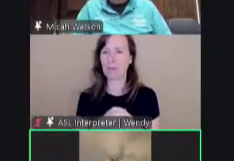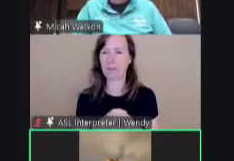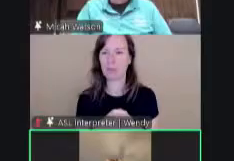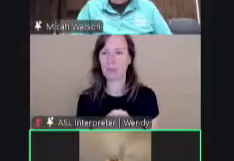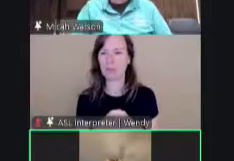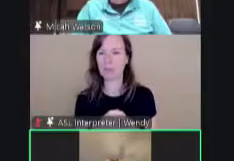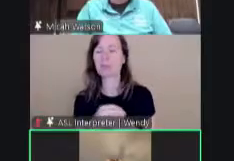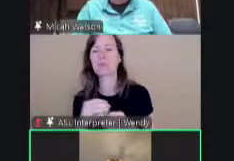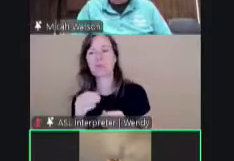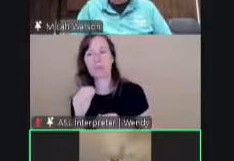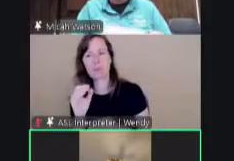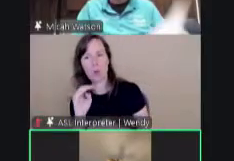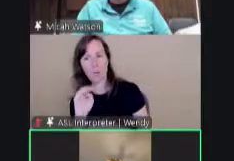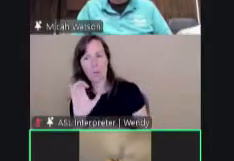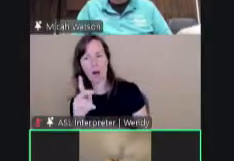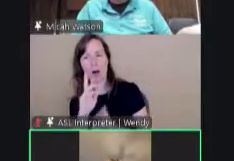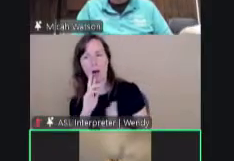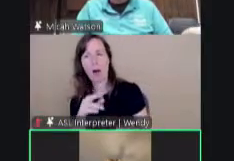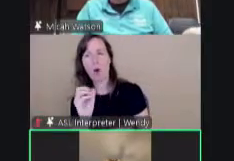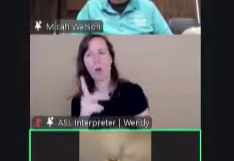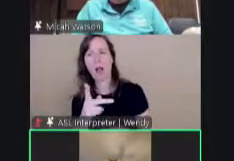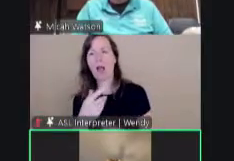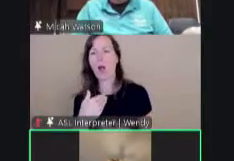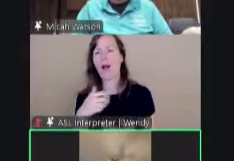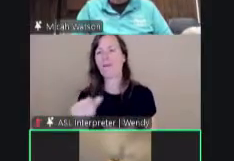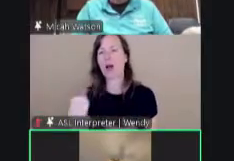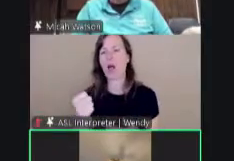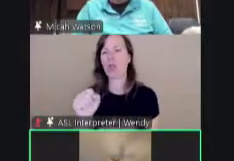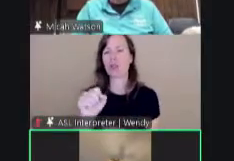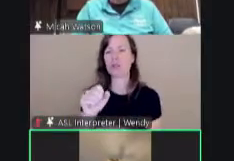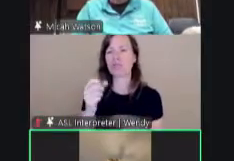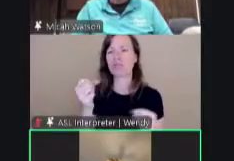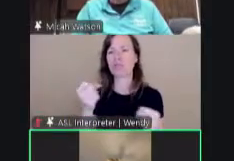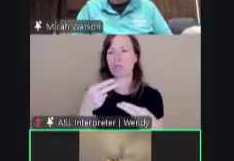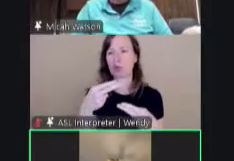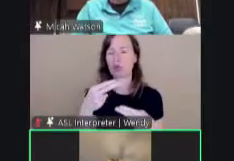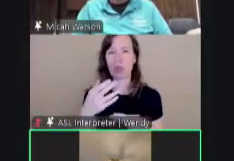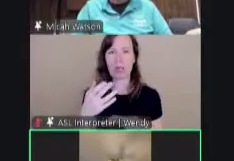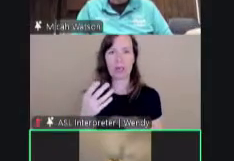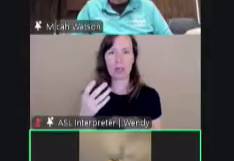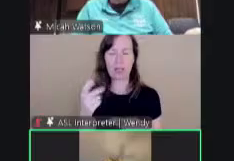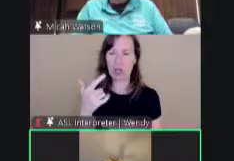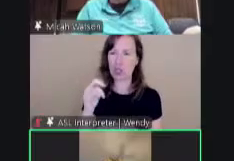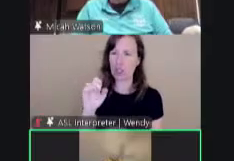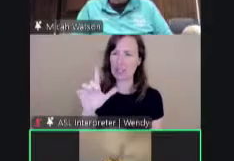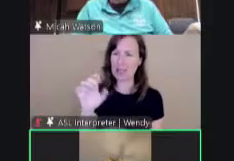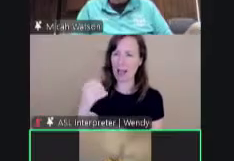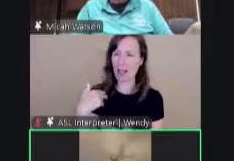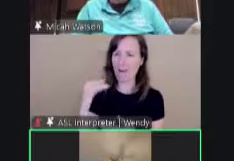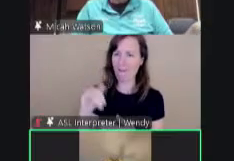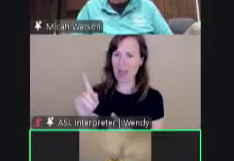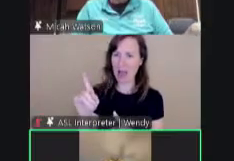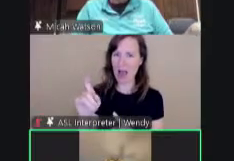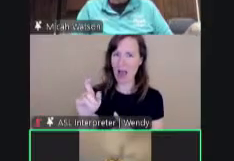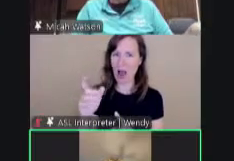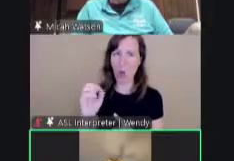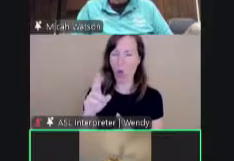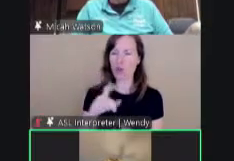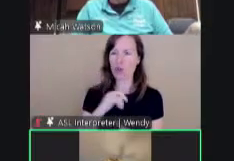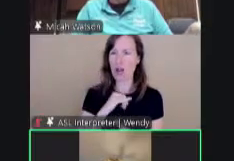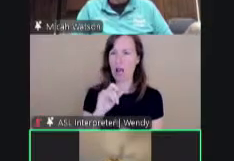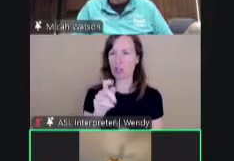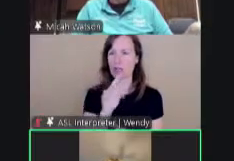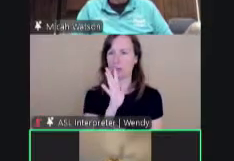a another little screen. Giselle, do you have that available, or should I just say it verbally?